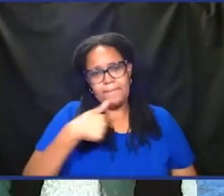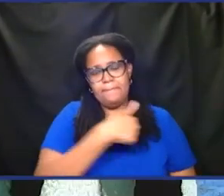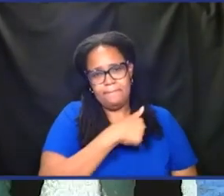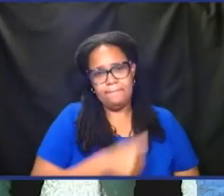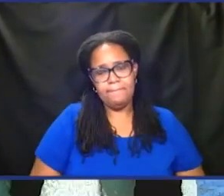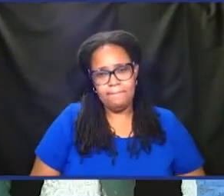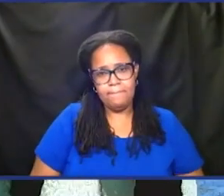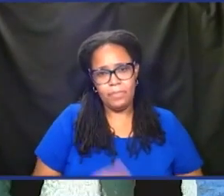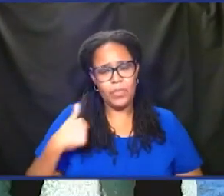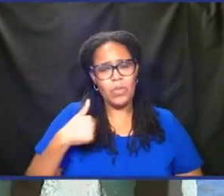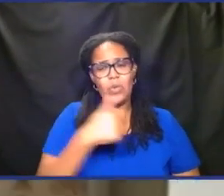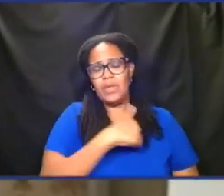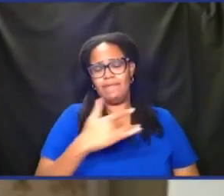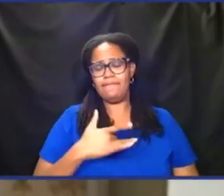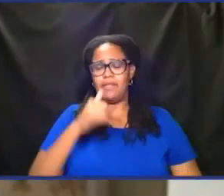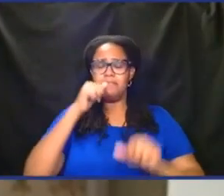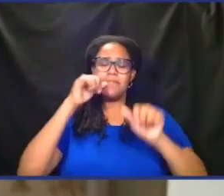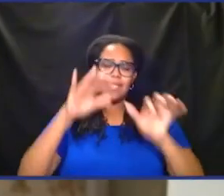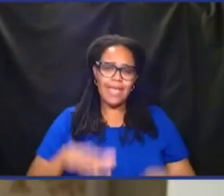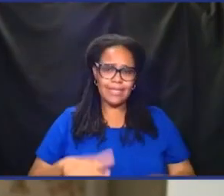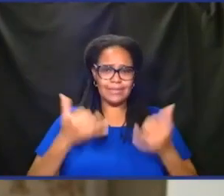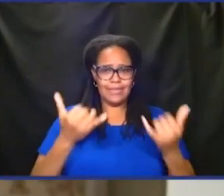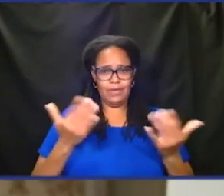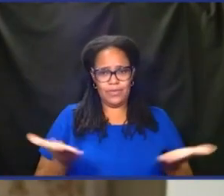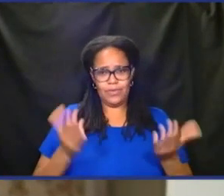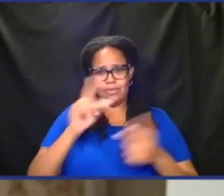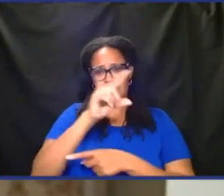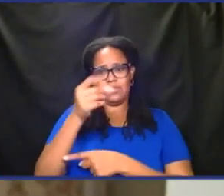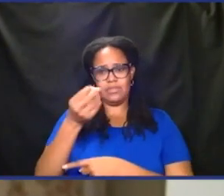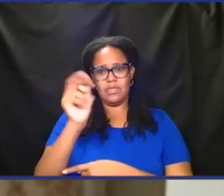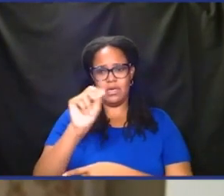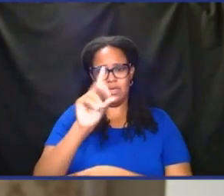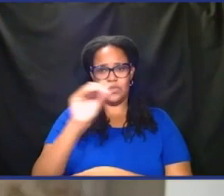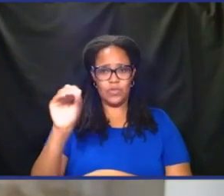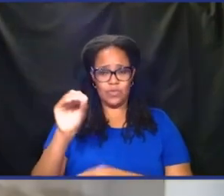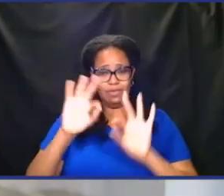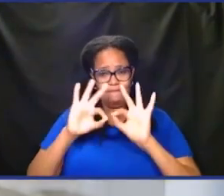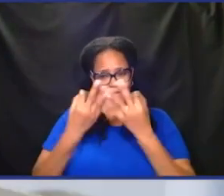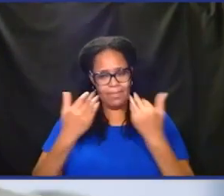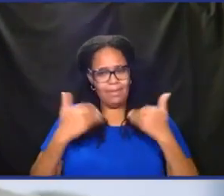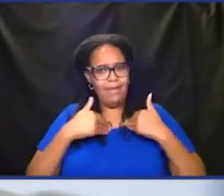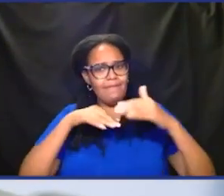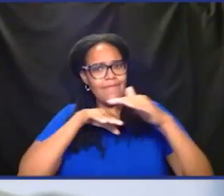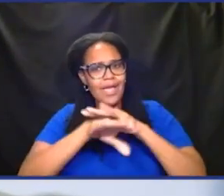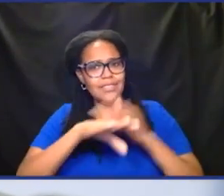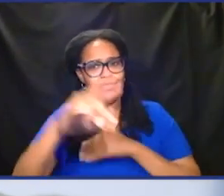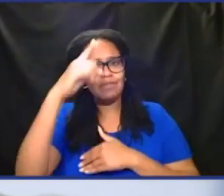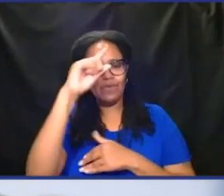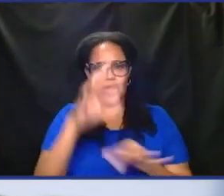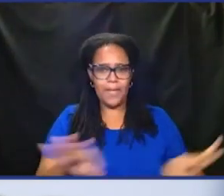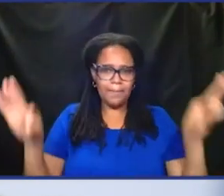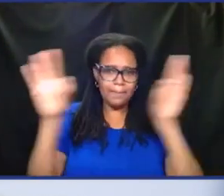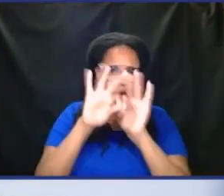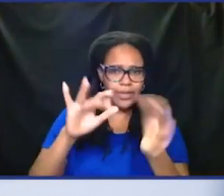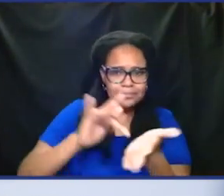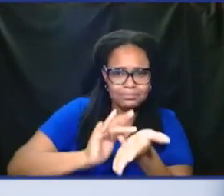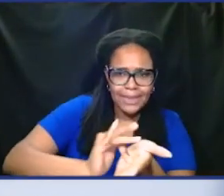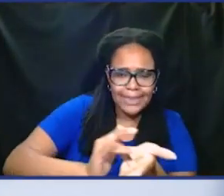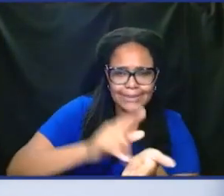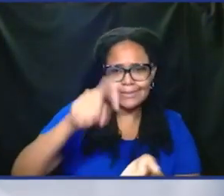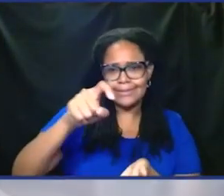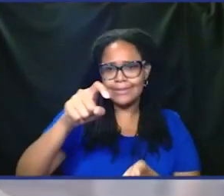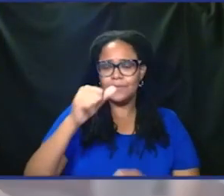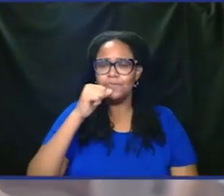We bless in Zondo. Families now have access to essential medicines. Women